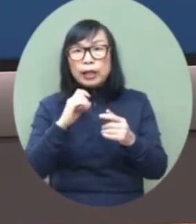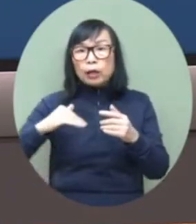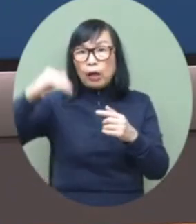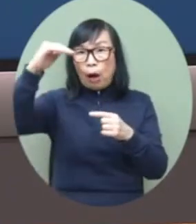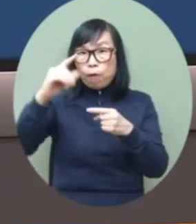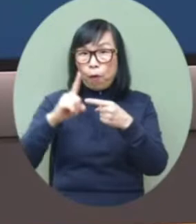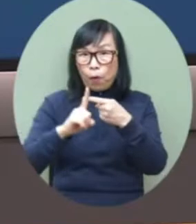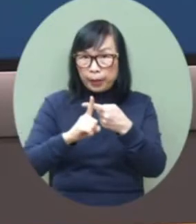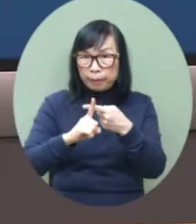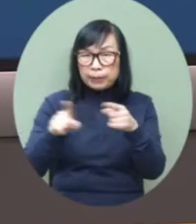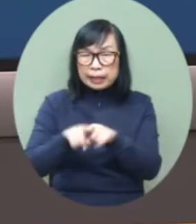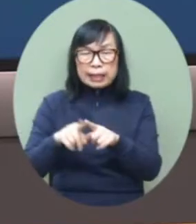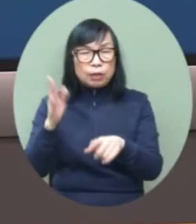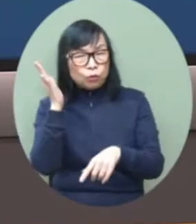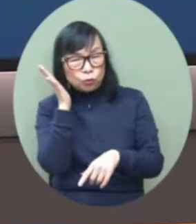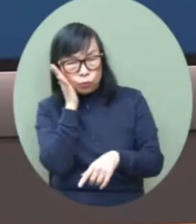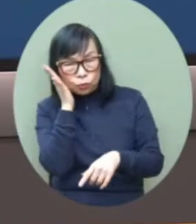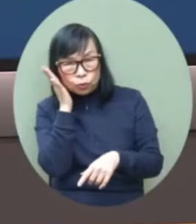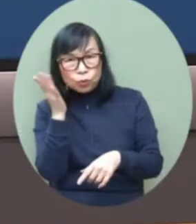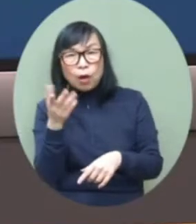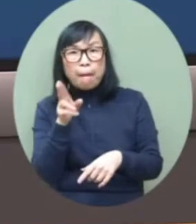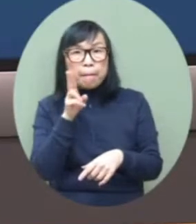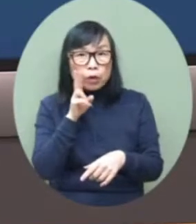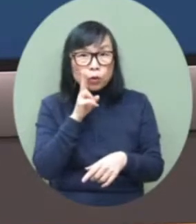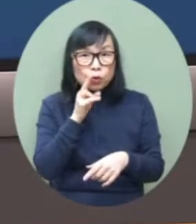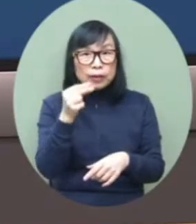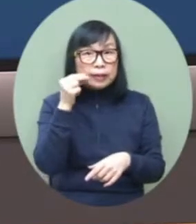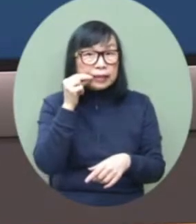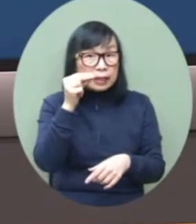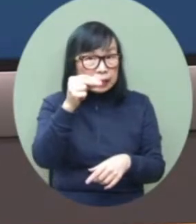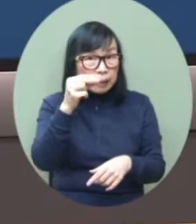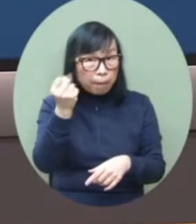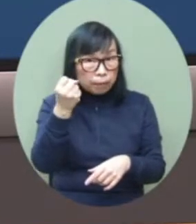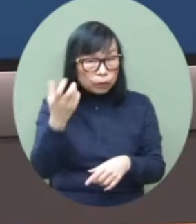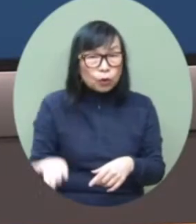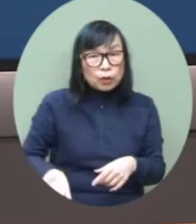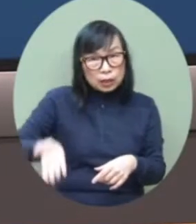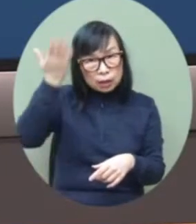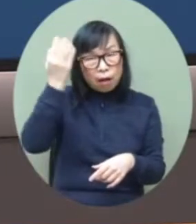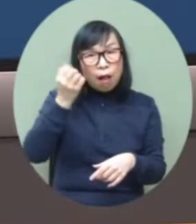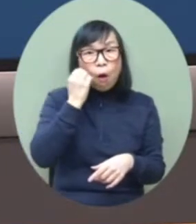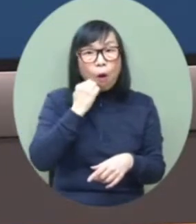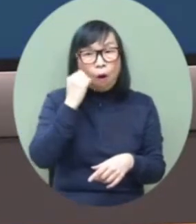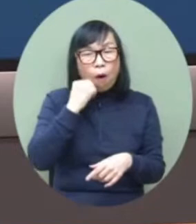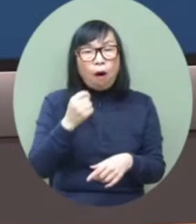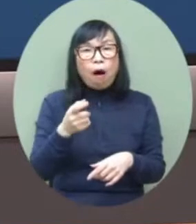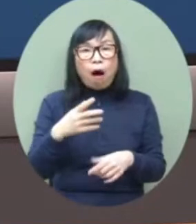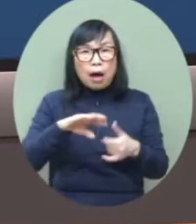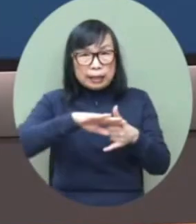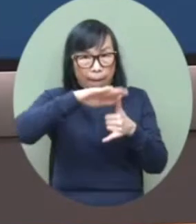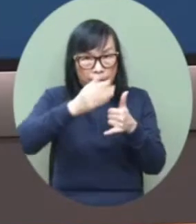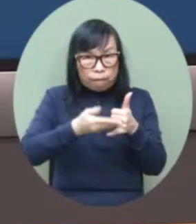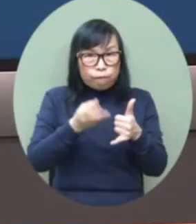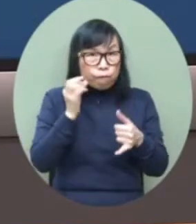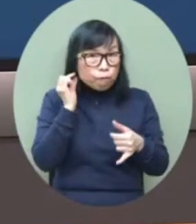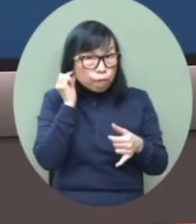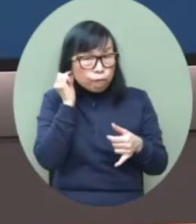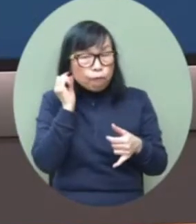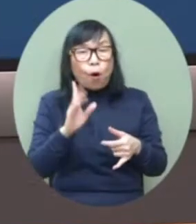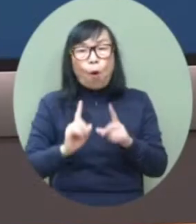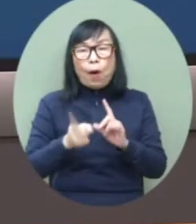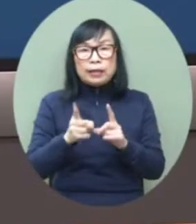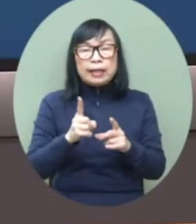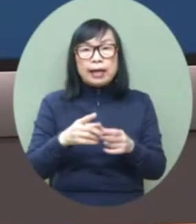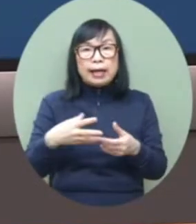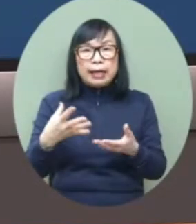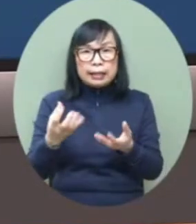but if they have high risk family members at home, such as those who are elderly, who are more than 70 years of age,